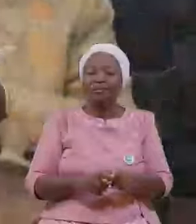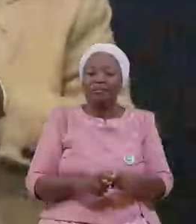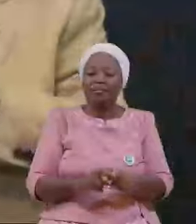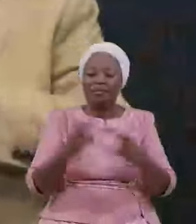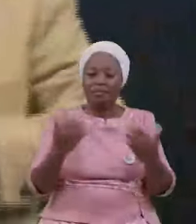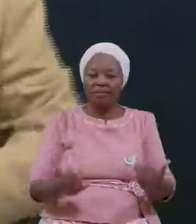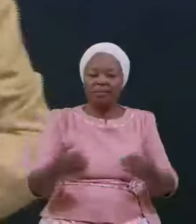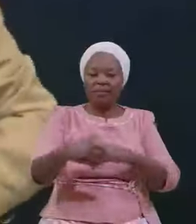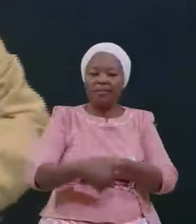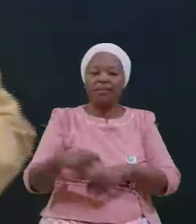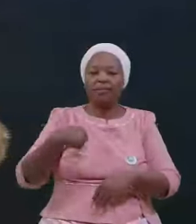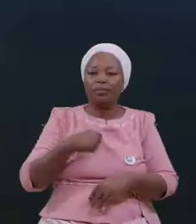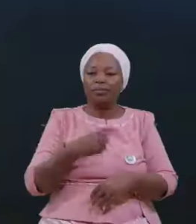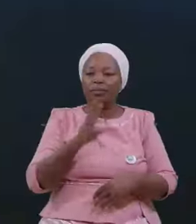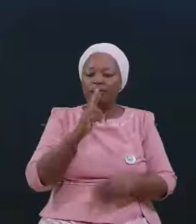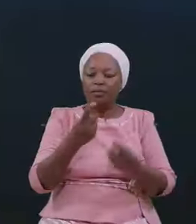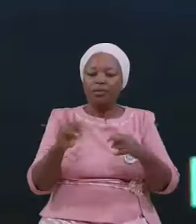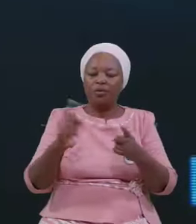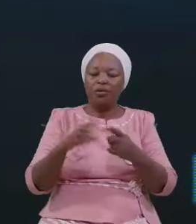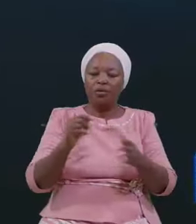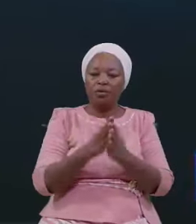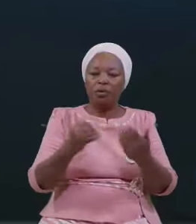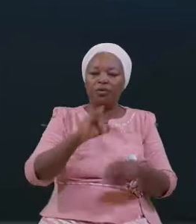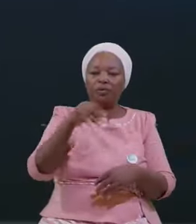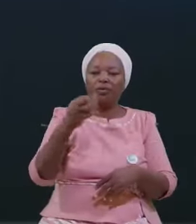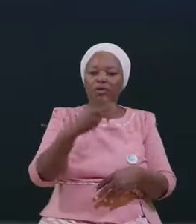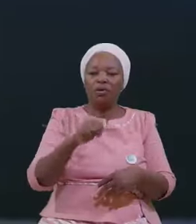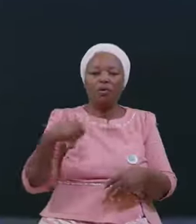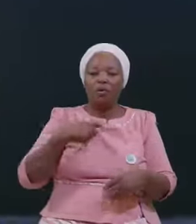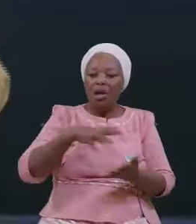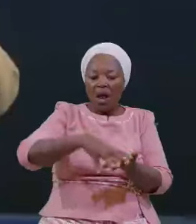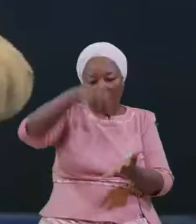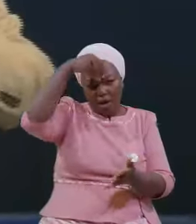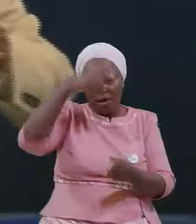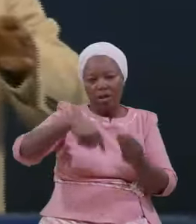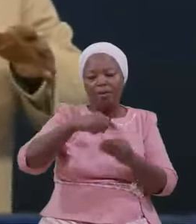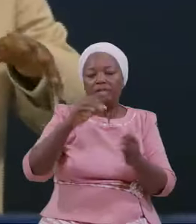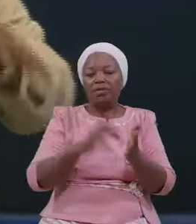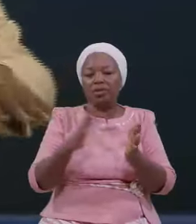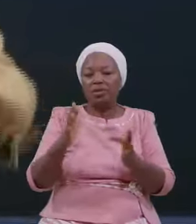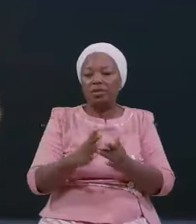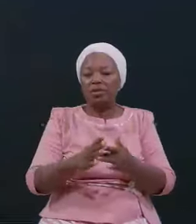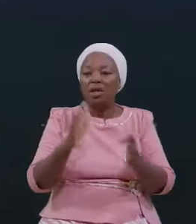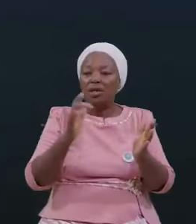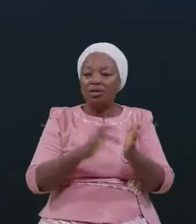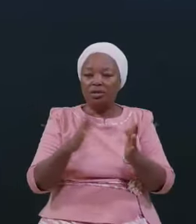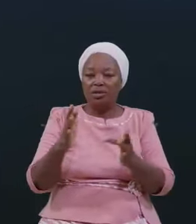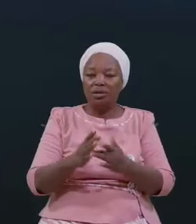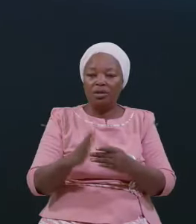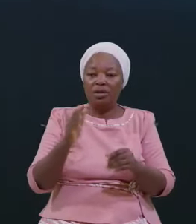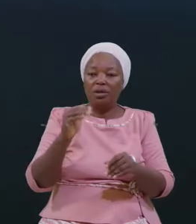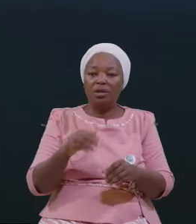coming to John. We're learning about Jesus. Jesus, the